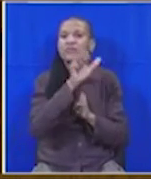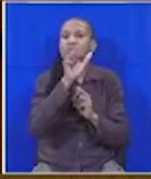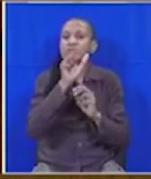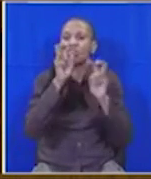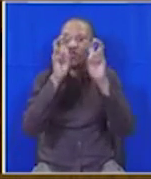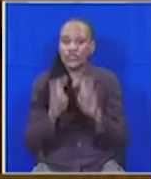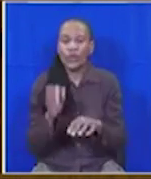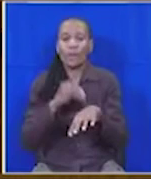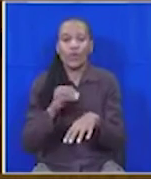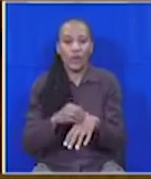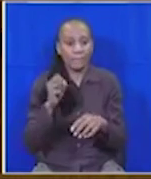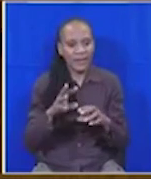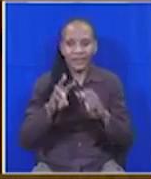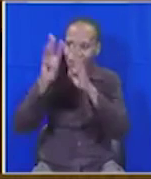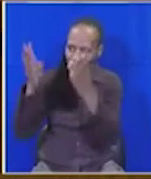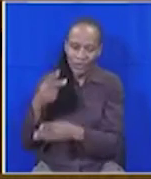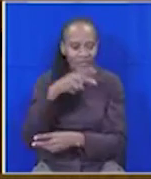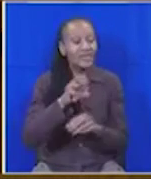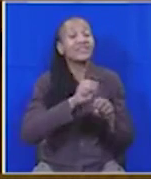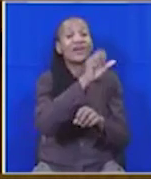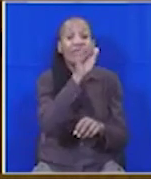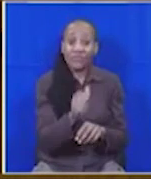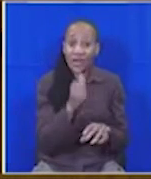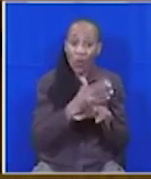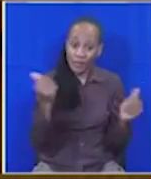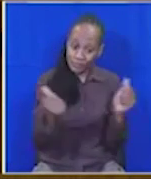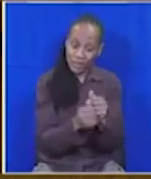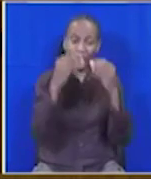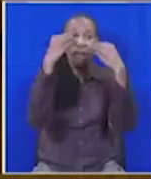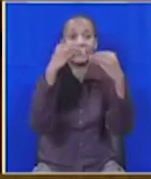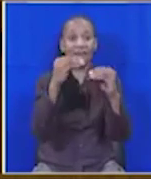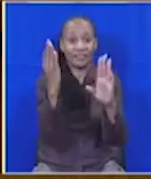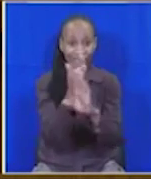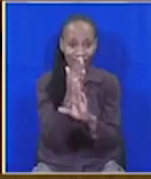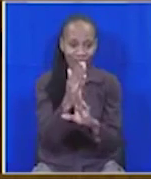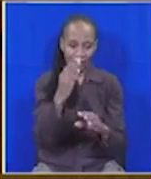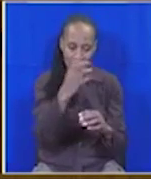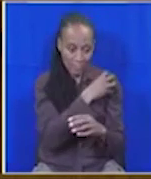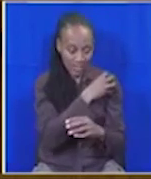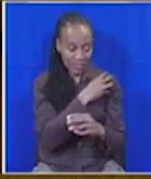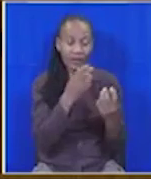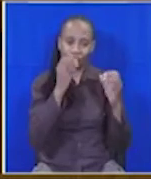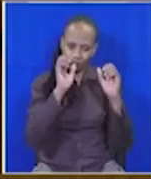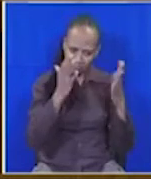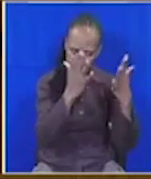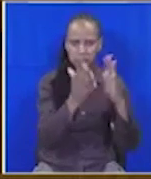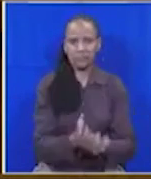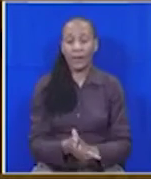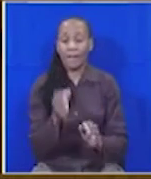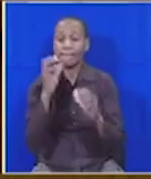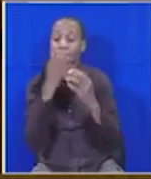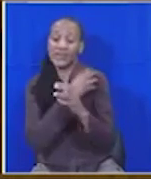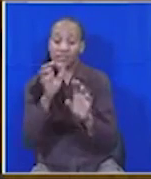in renewable energy in partnership with the private sector. The Ministry of Agriculture is also doing similar